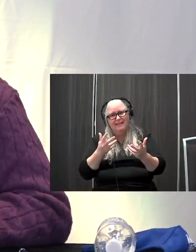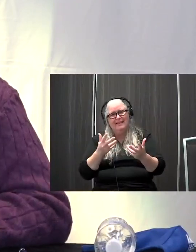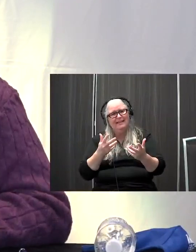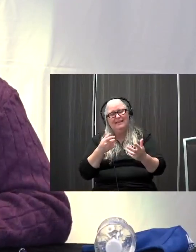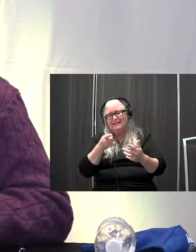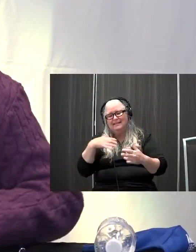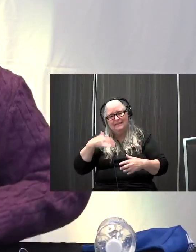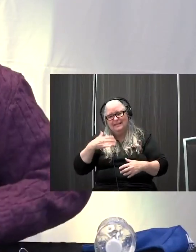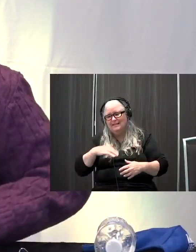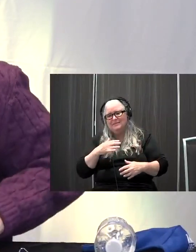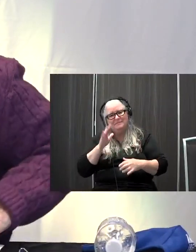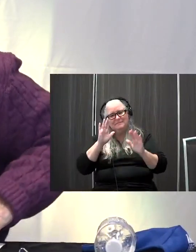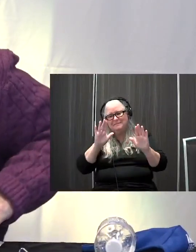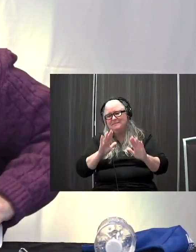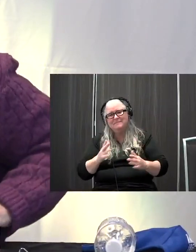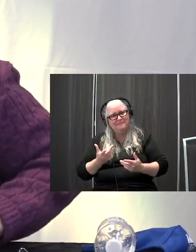So